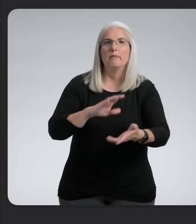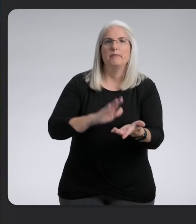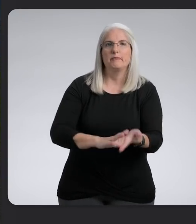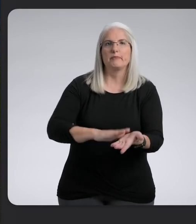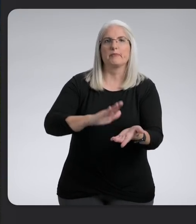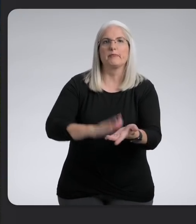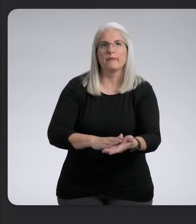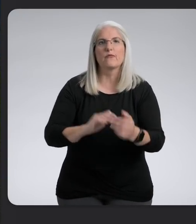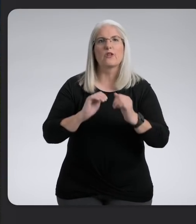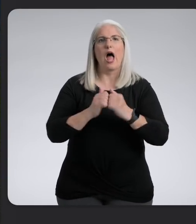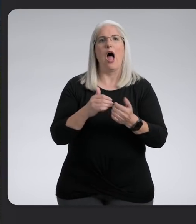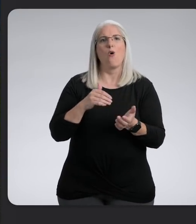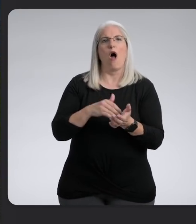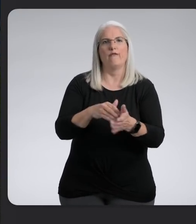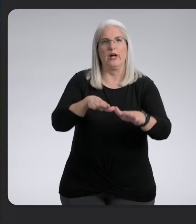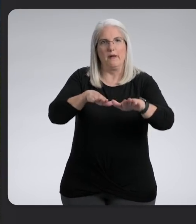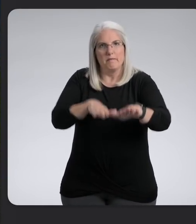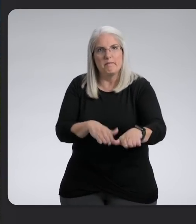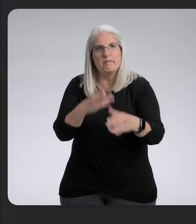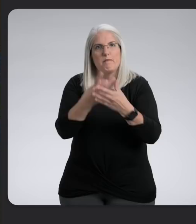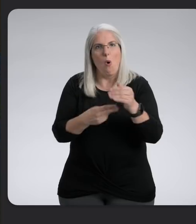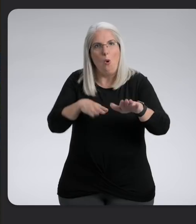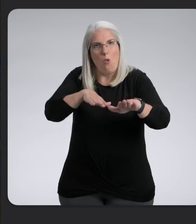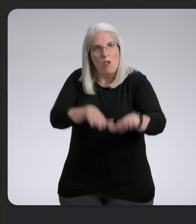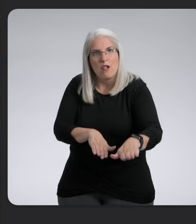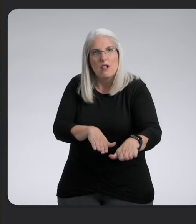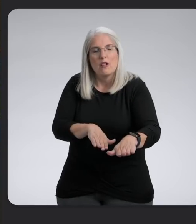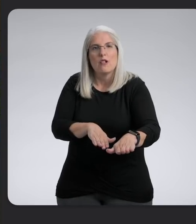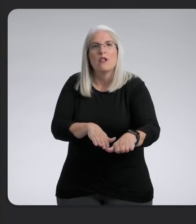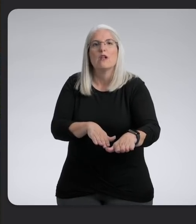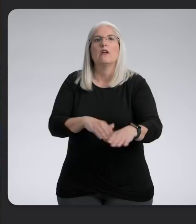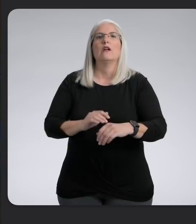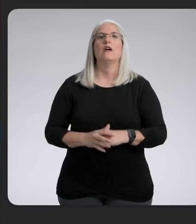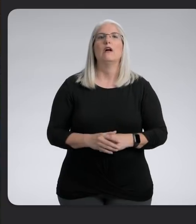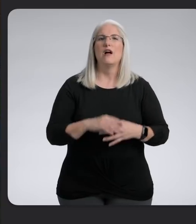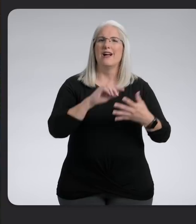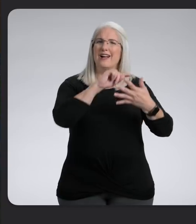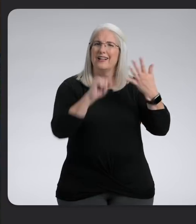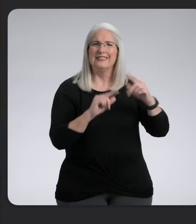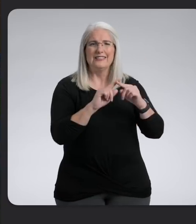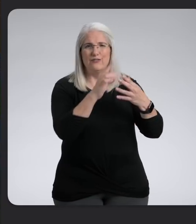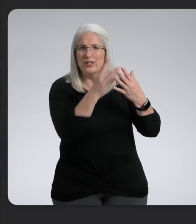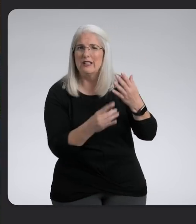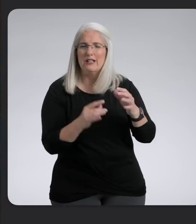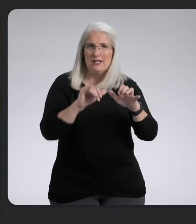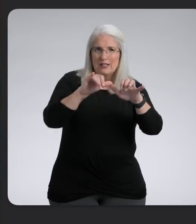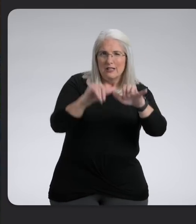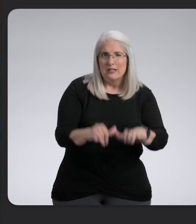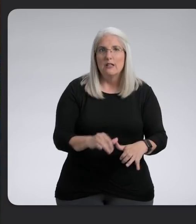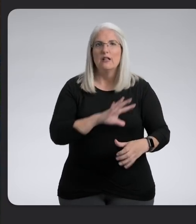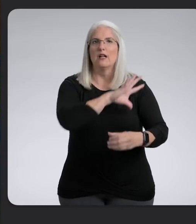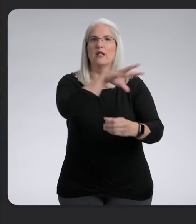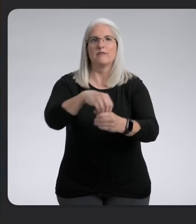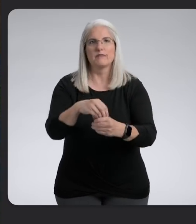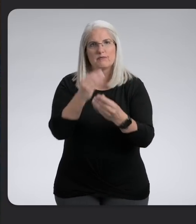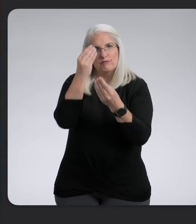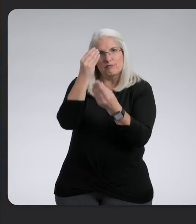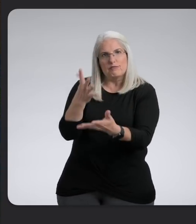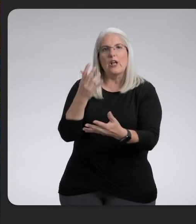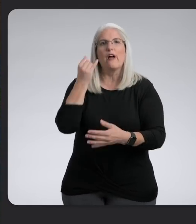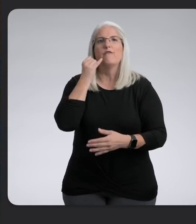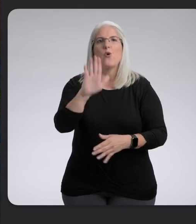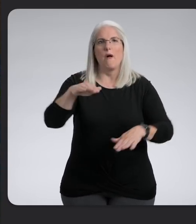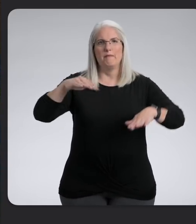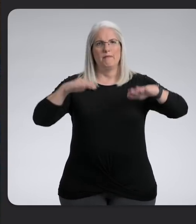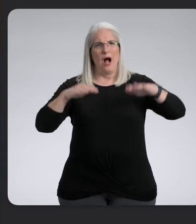how often you have both feet on the ground. Combined, these metrics provide powerful insight on changes in your balance, stability,